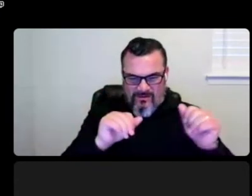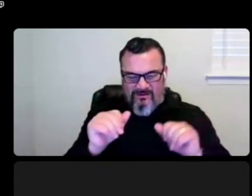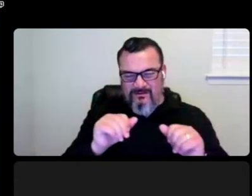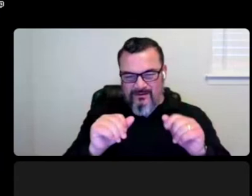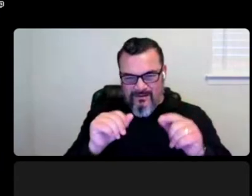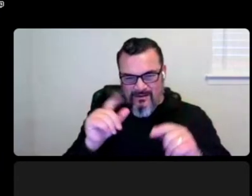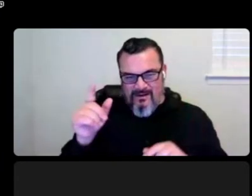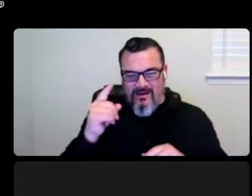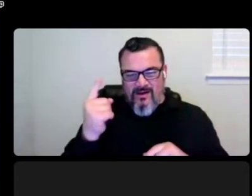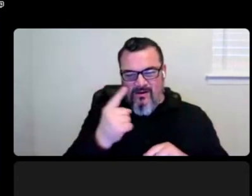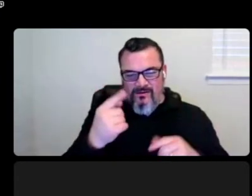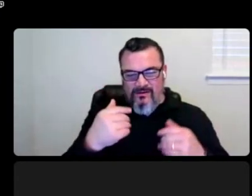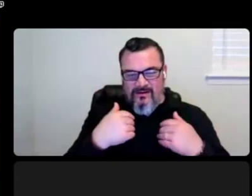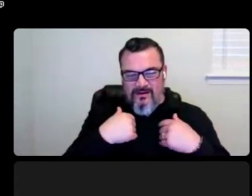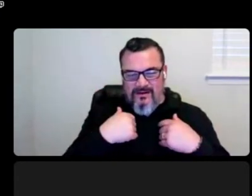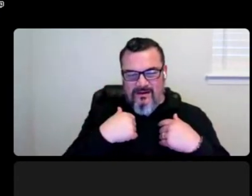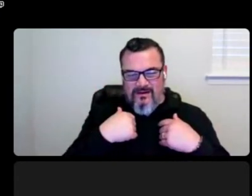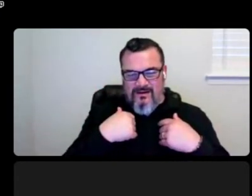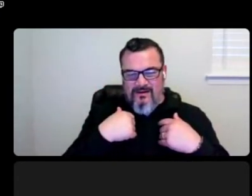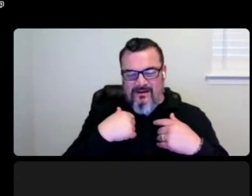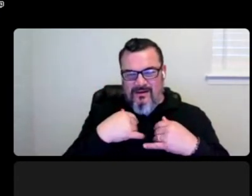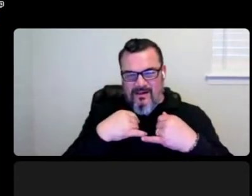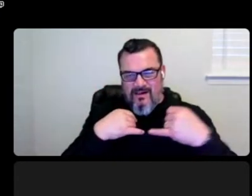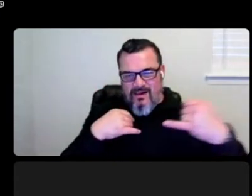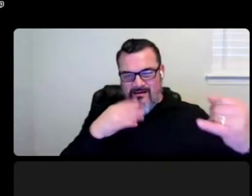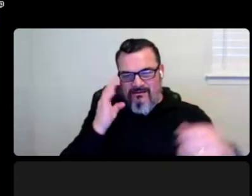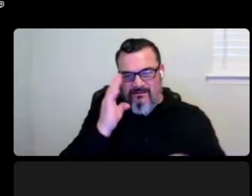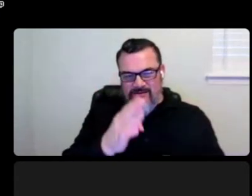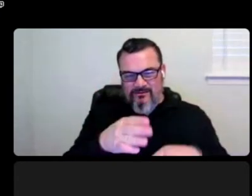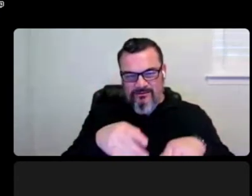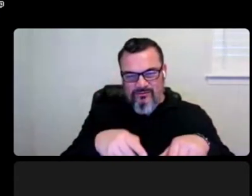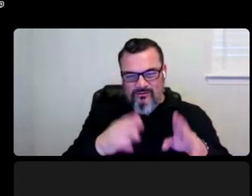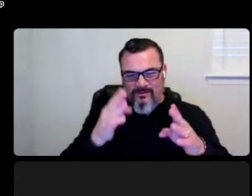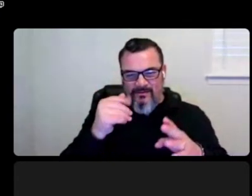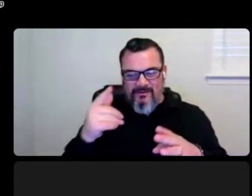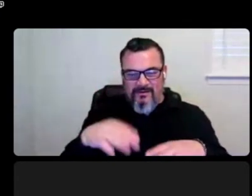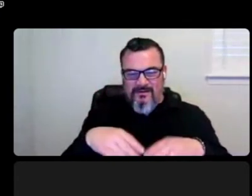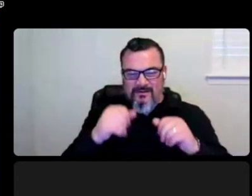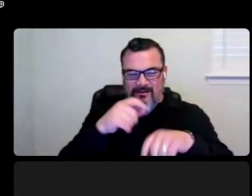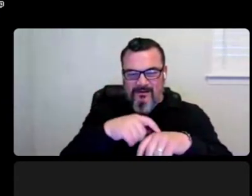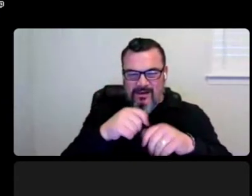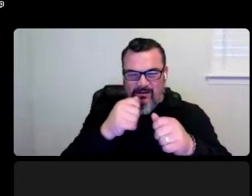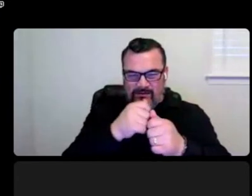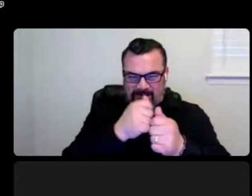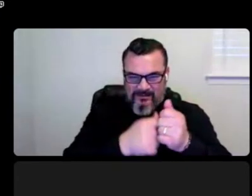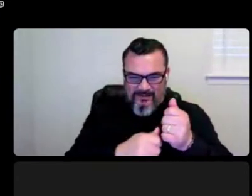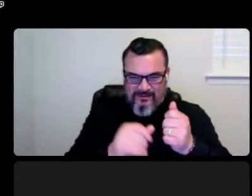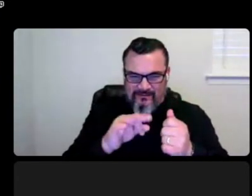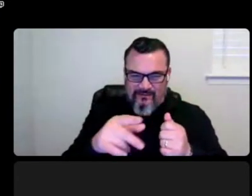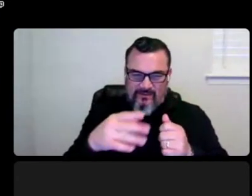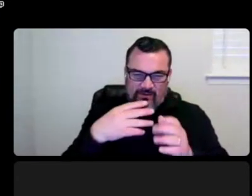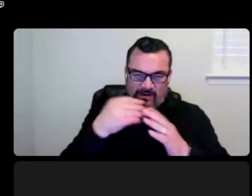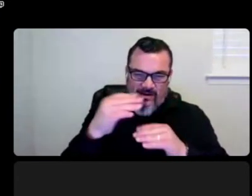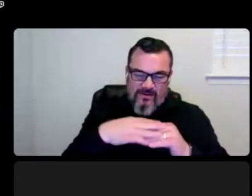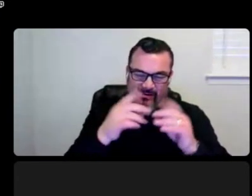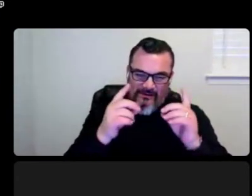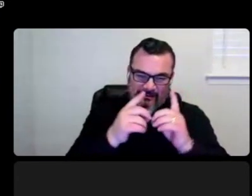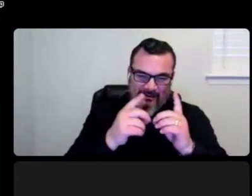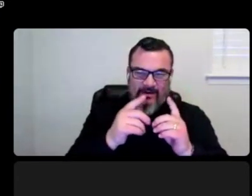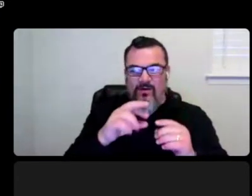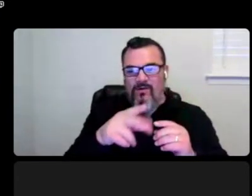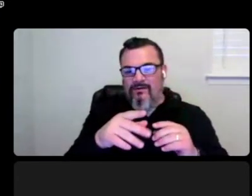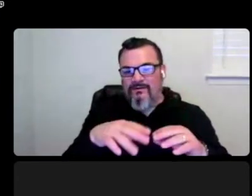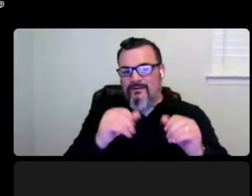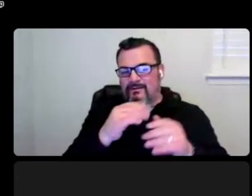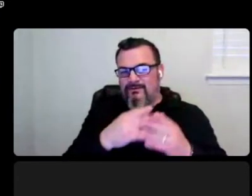that always has a line that runs down the street. It's because they take so much time with each car, and because if you're going to go out on a date or if you're going to